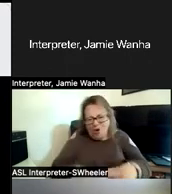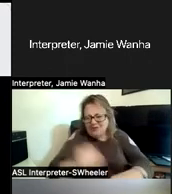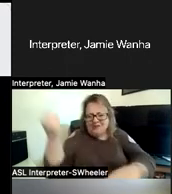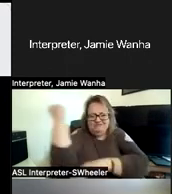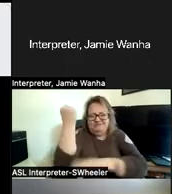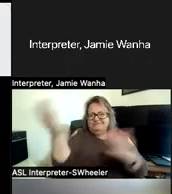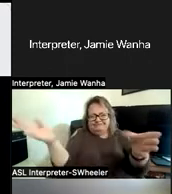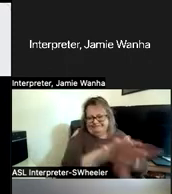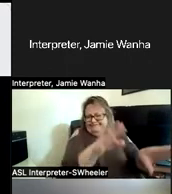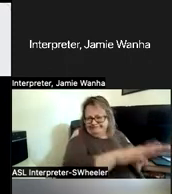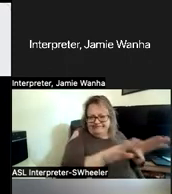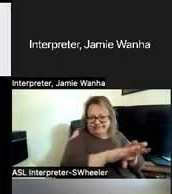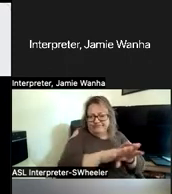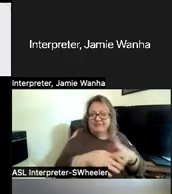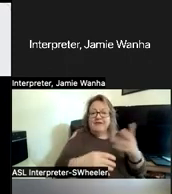city,